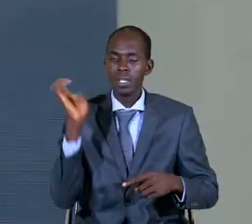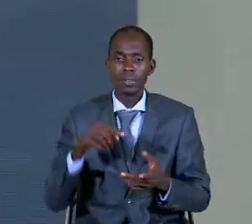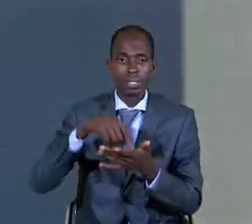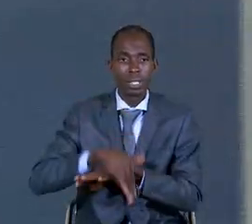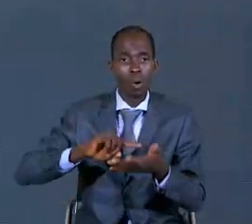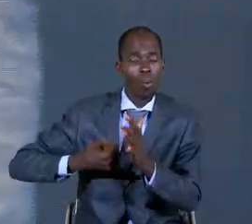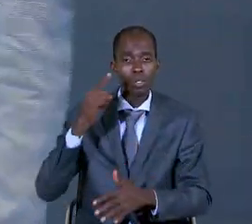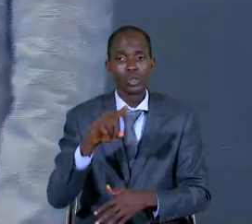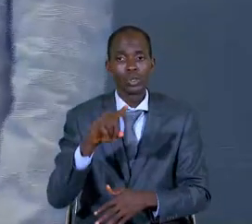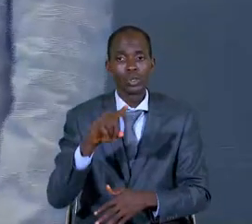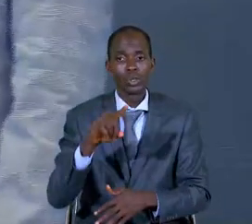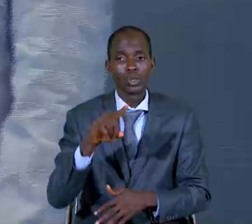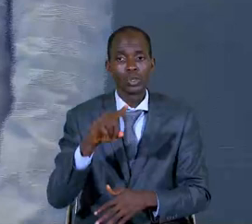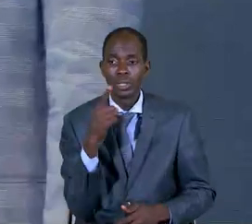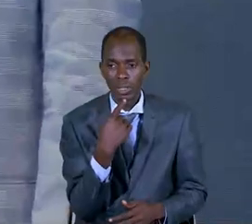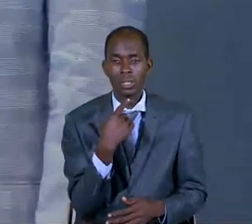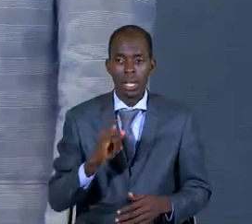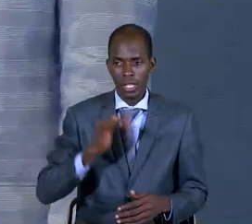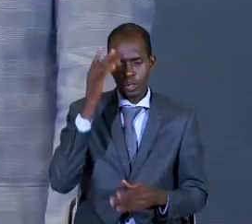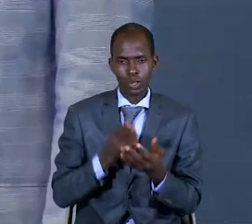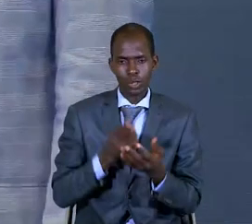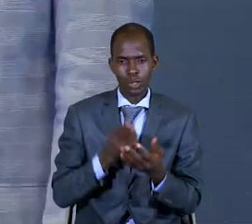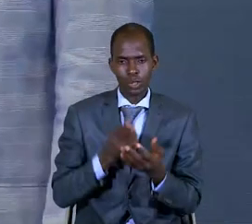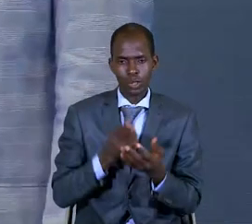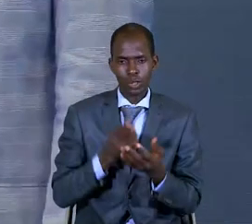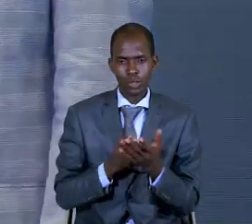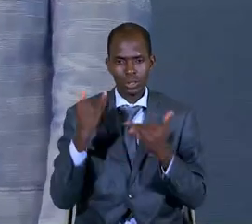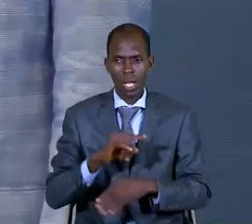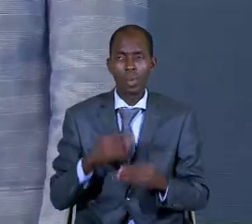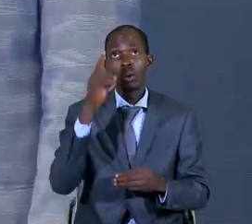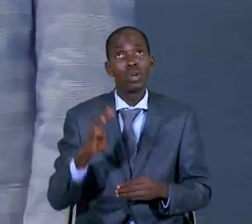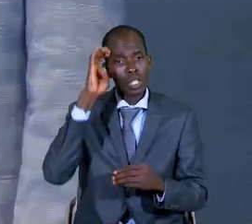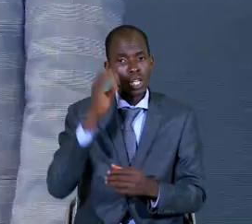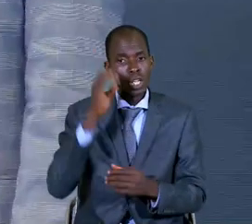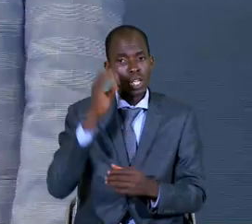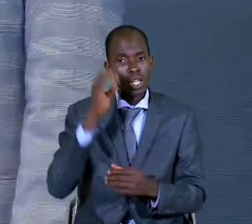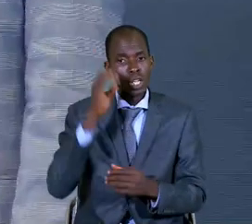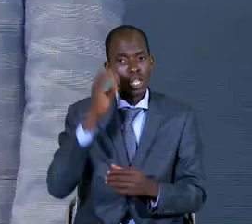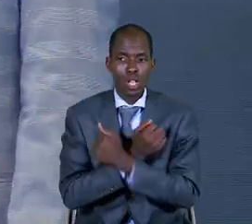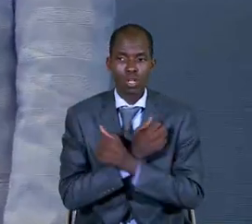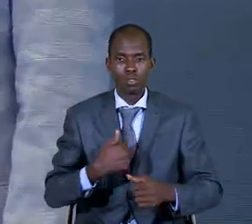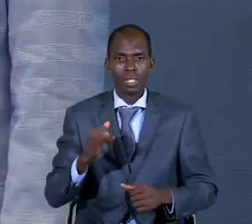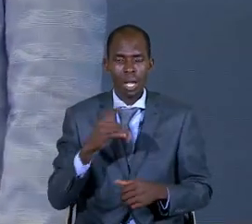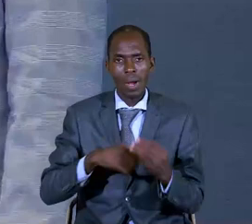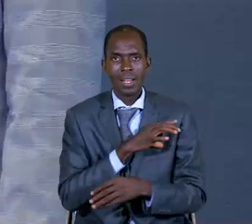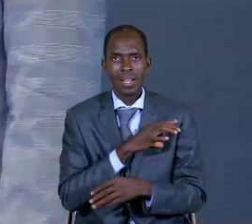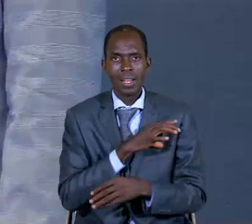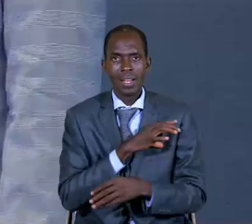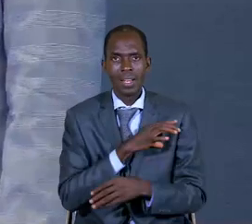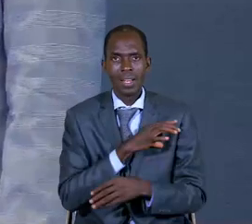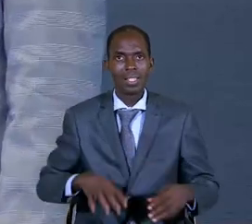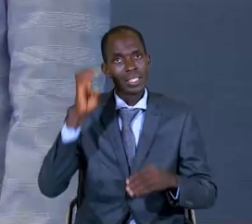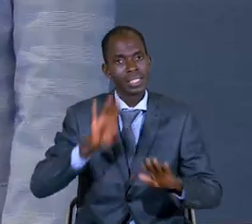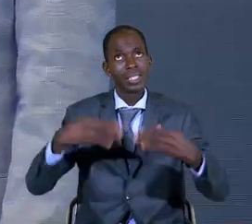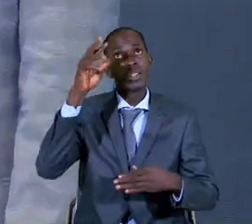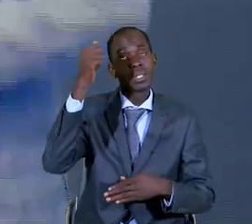you say, I know the truth now about God, he loves me. About Christ, he gave himself for